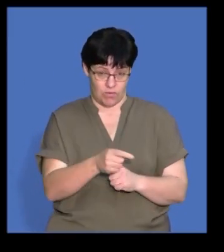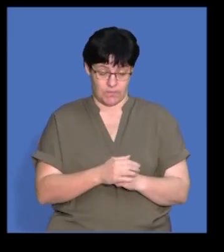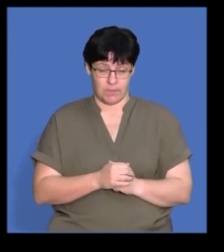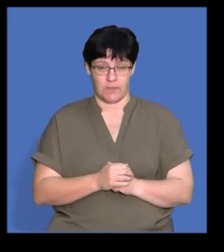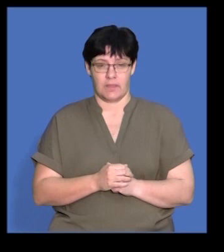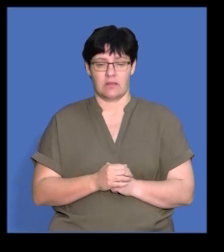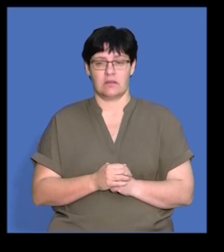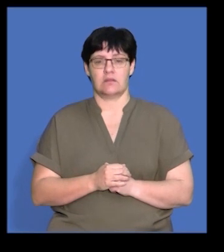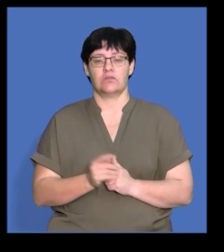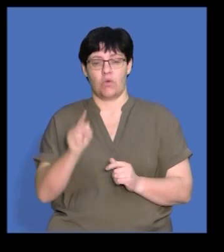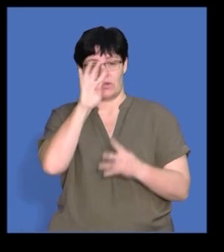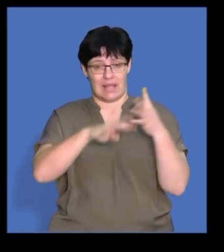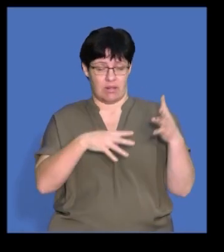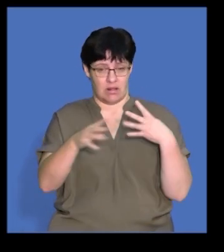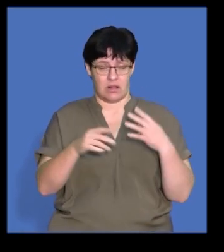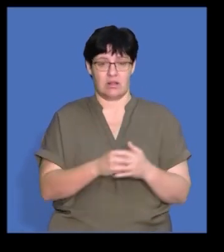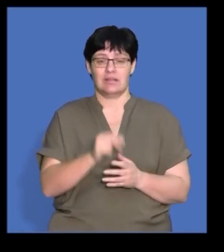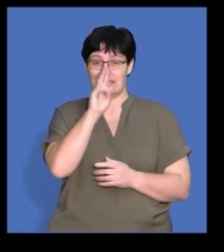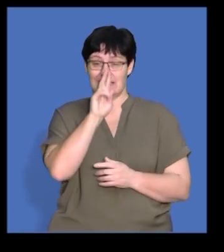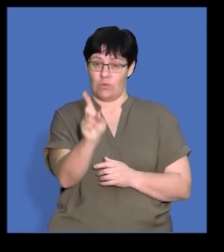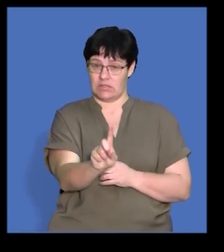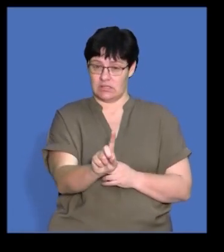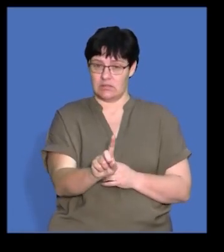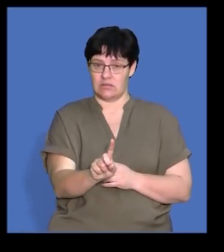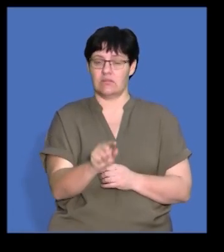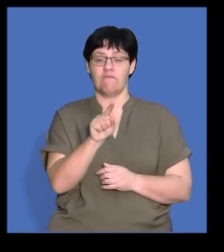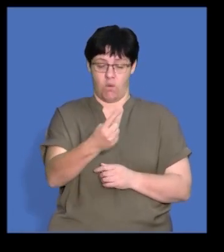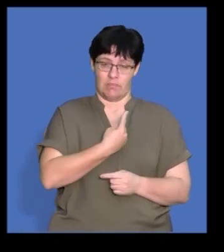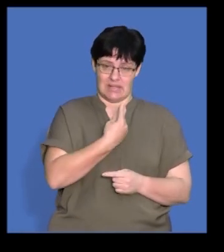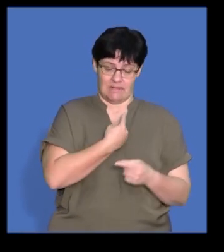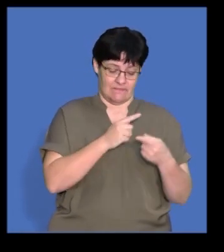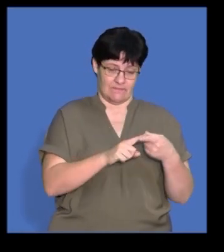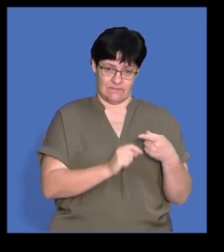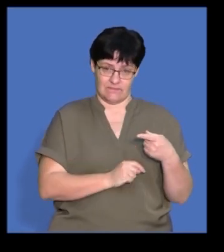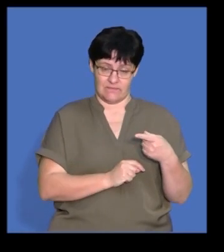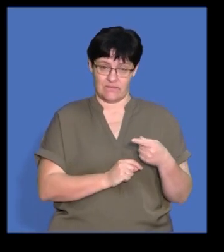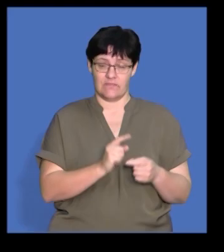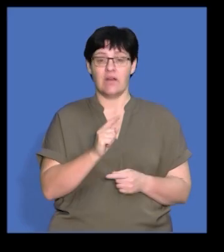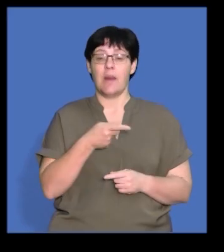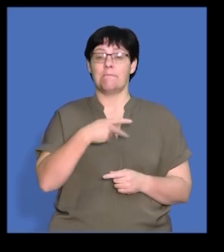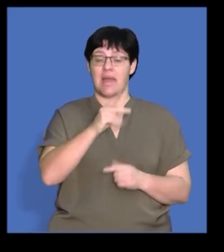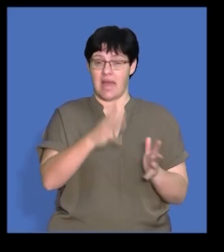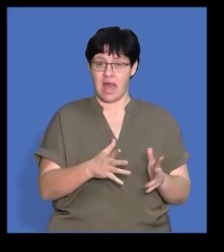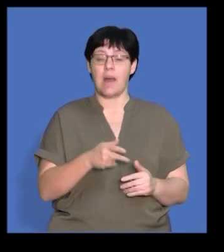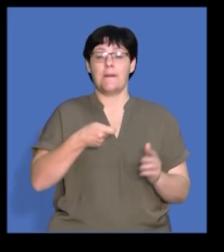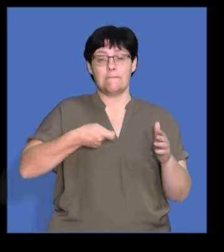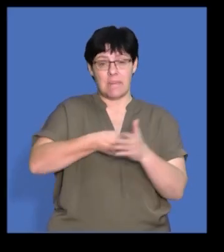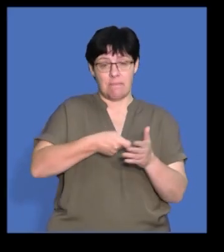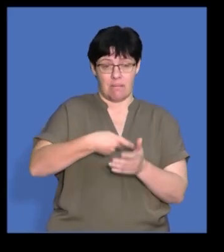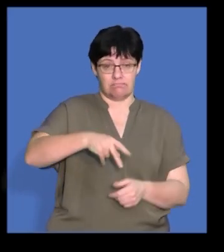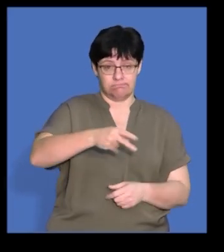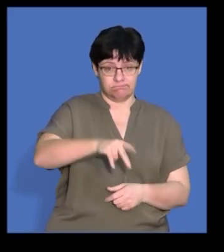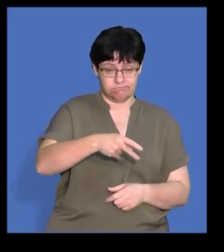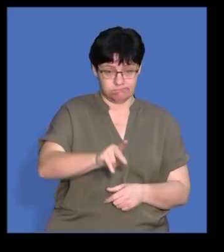going to go to our table and we're going to see that it was for himself. So for the taxpayer who paid medical scheme